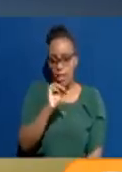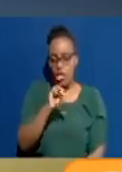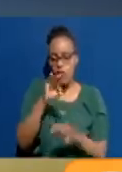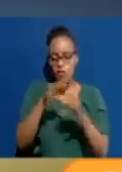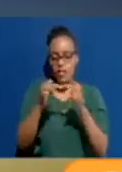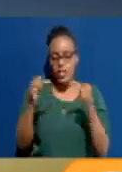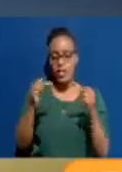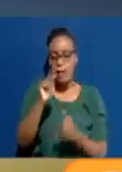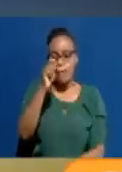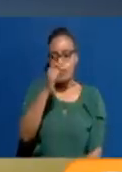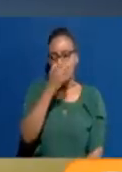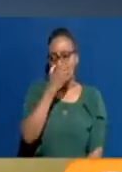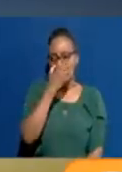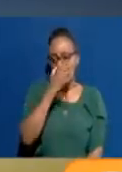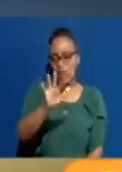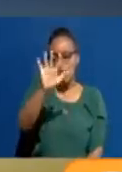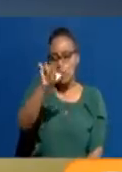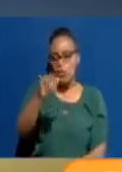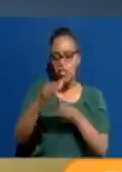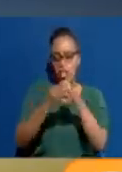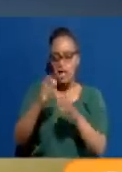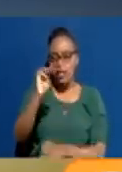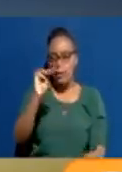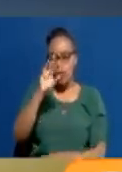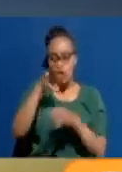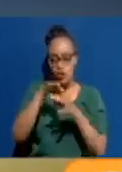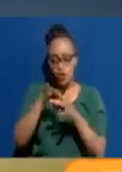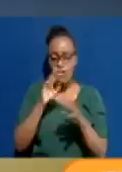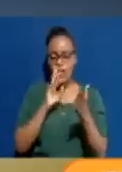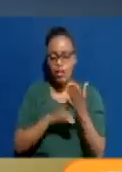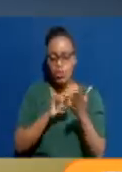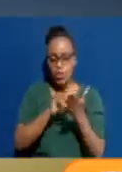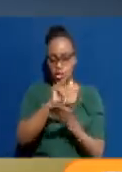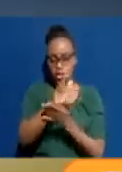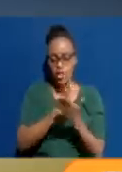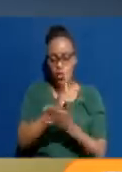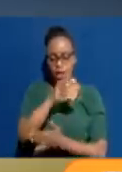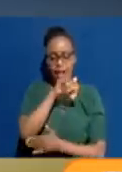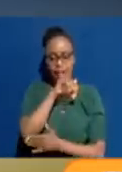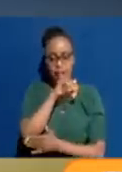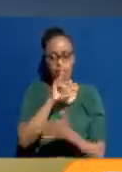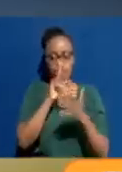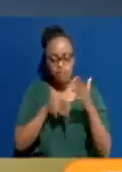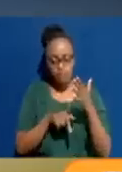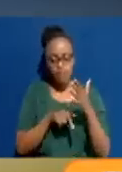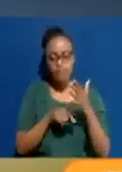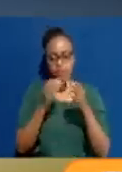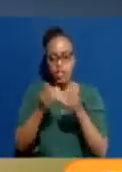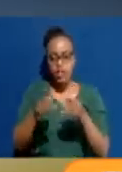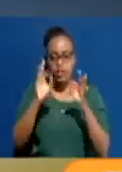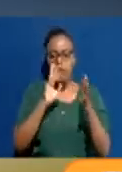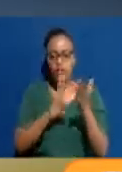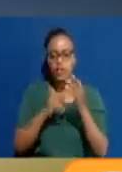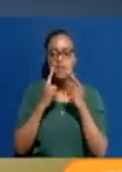against President William Ruto's 5.9 million votes. The results posted by Odinga also contain the official